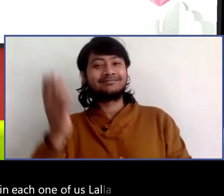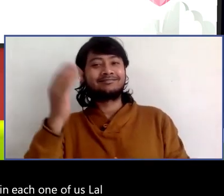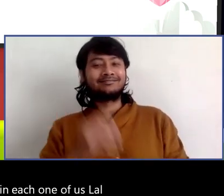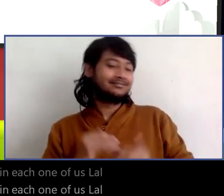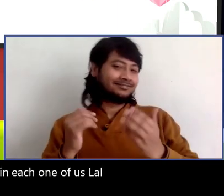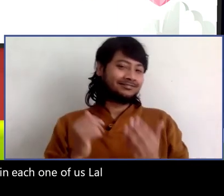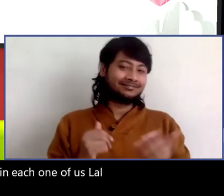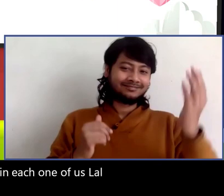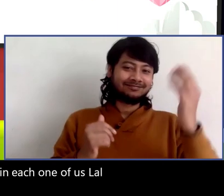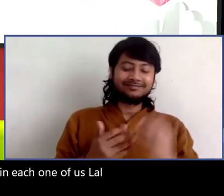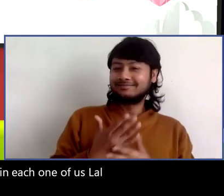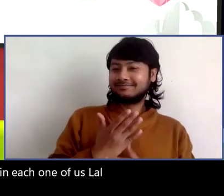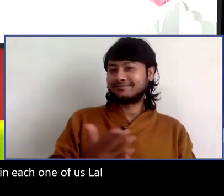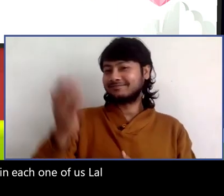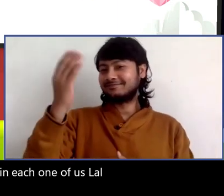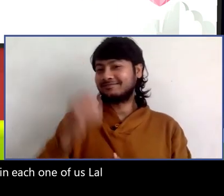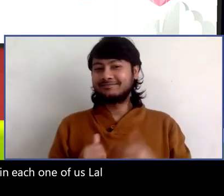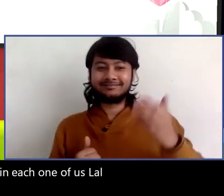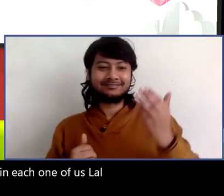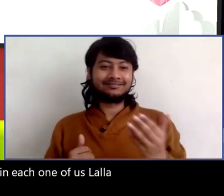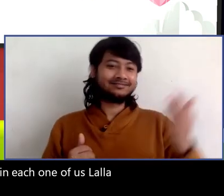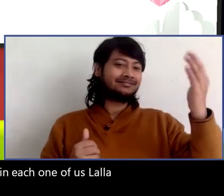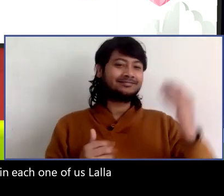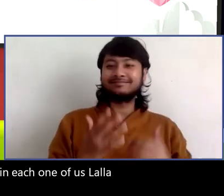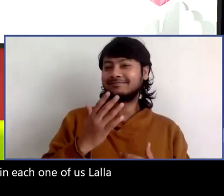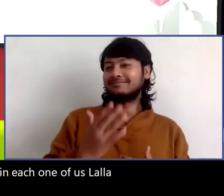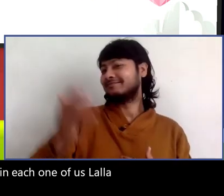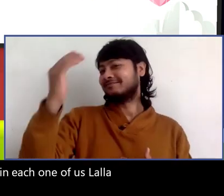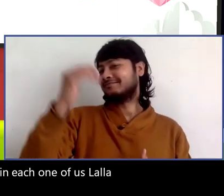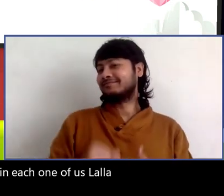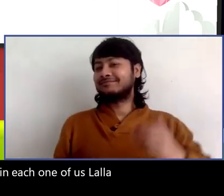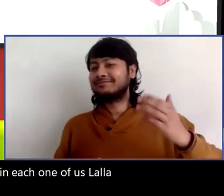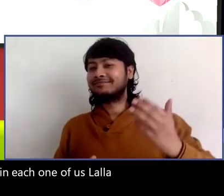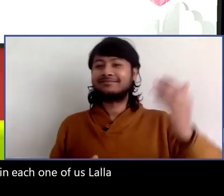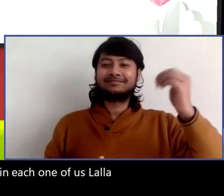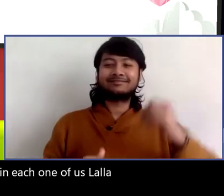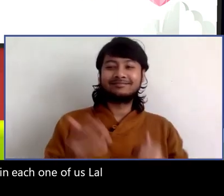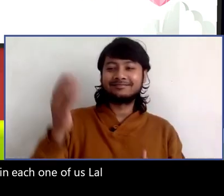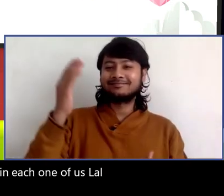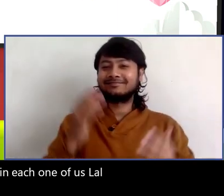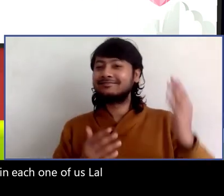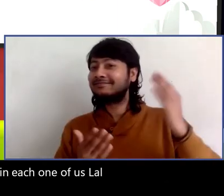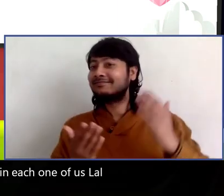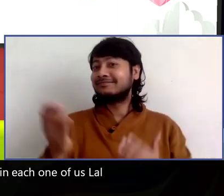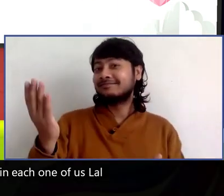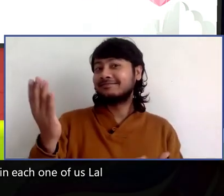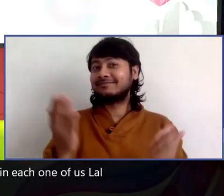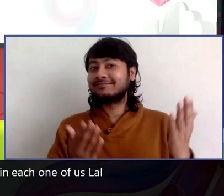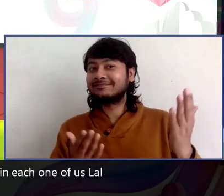la la la la la la la la la la la la la ha ha ha